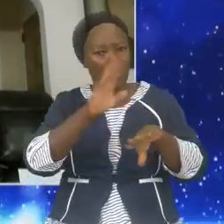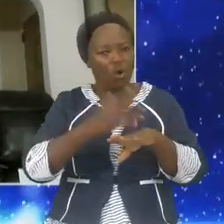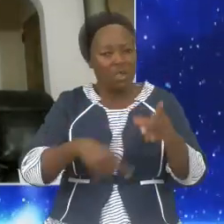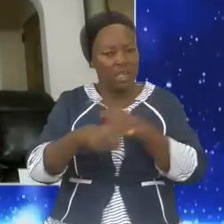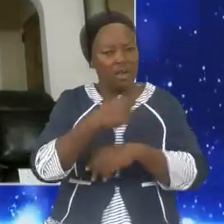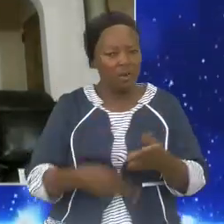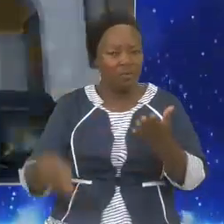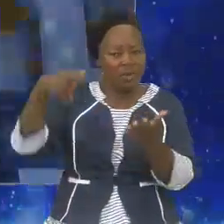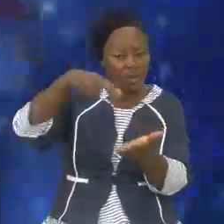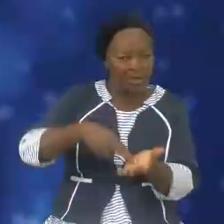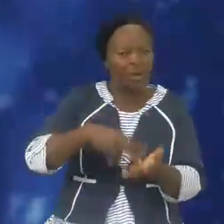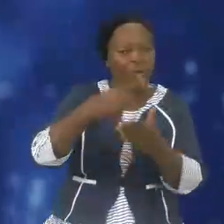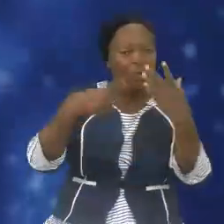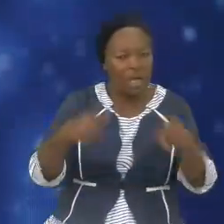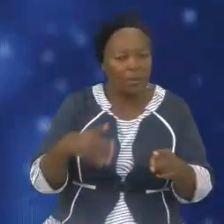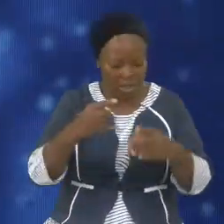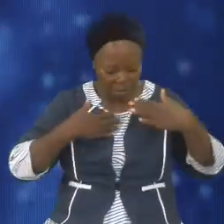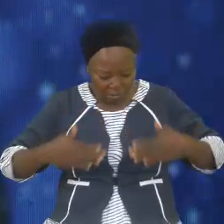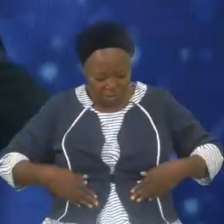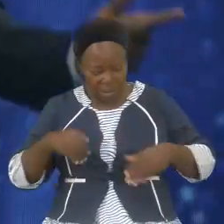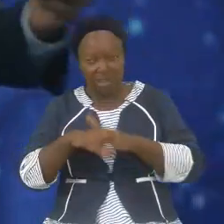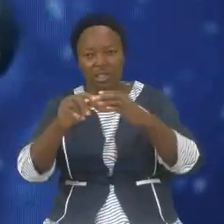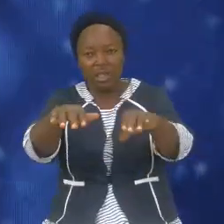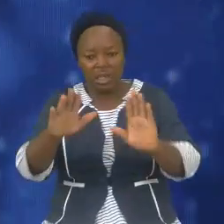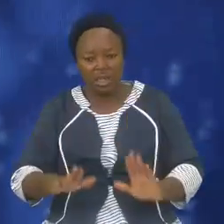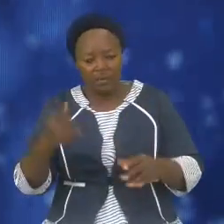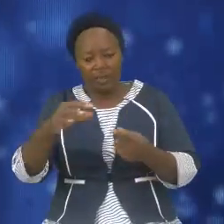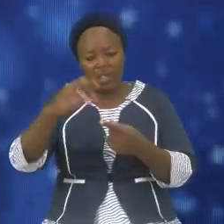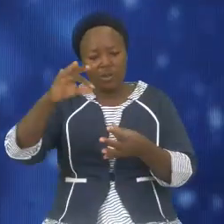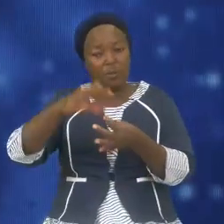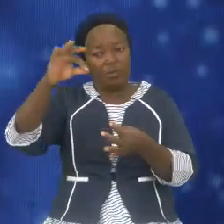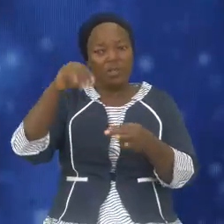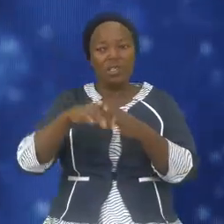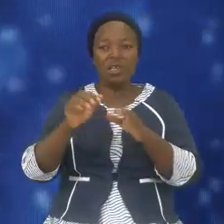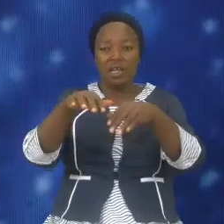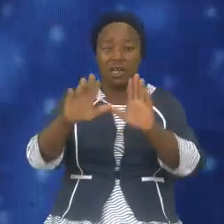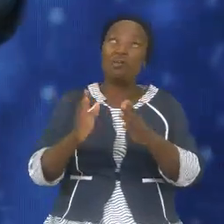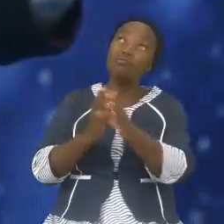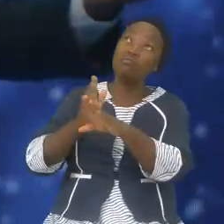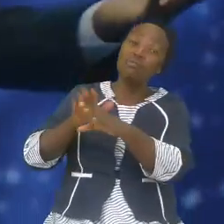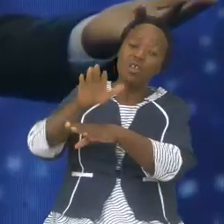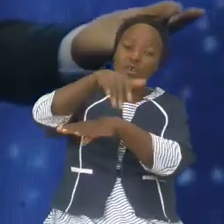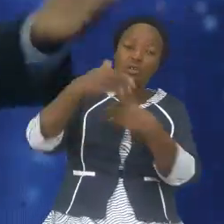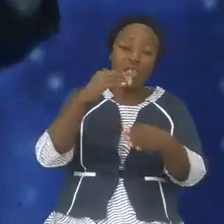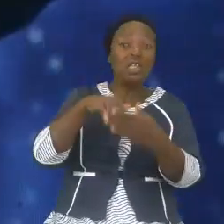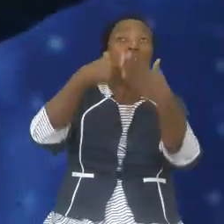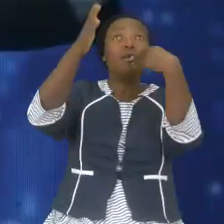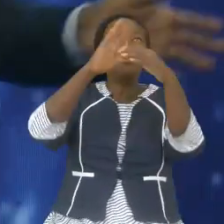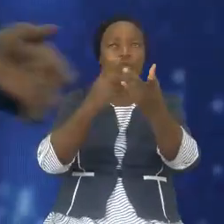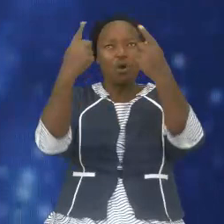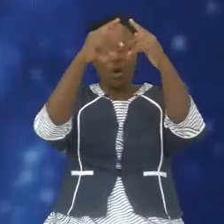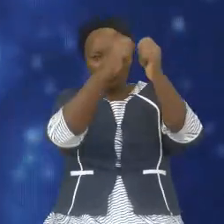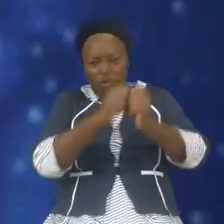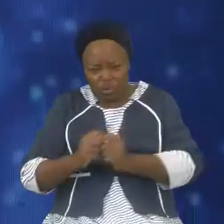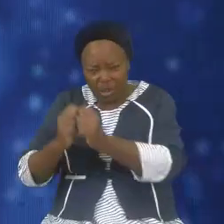the grave, the spirit in the great beyond will come together, and the whole man, the